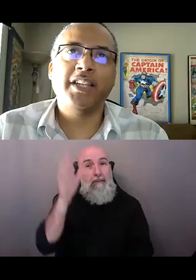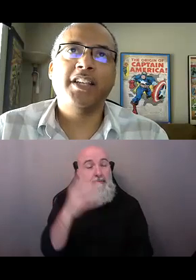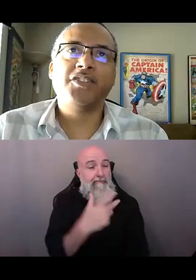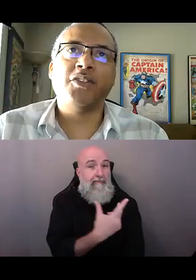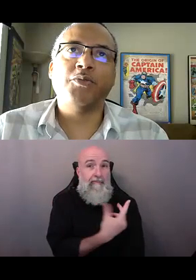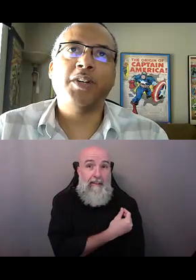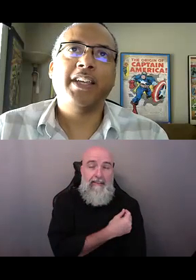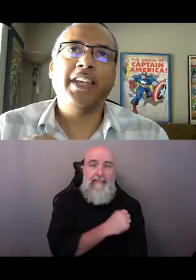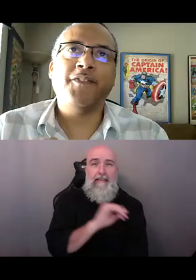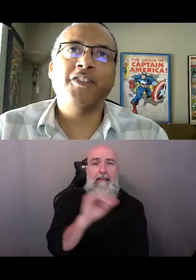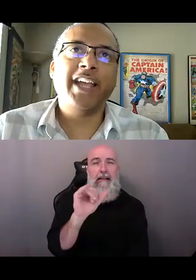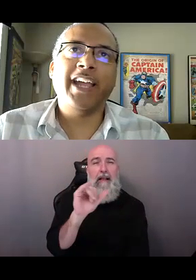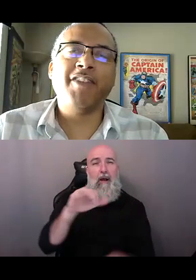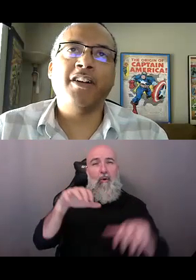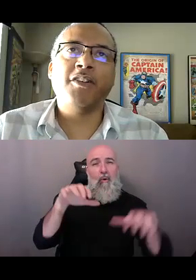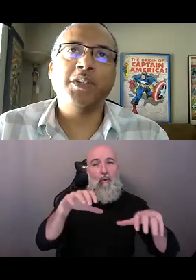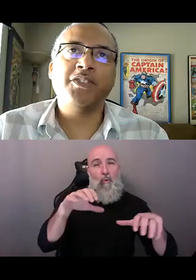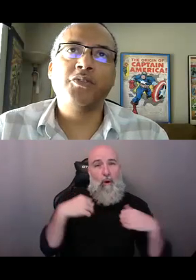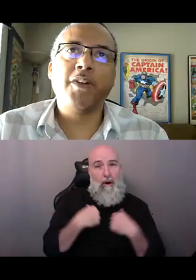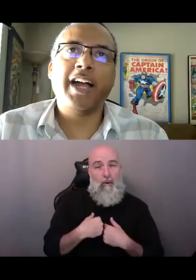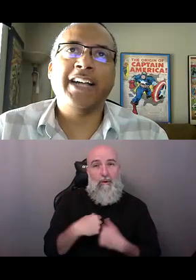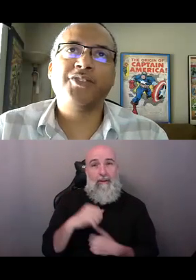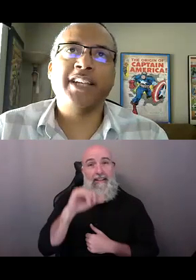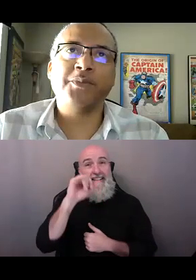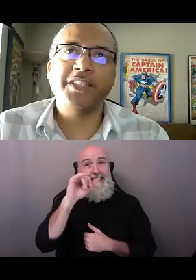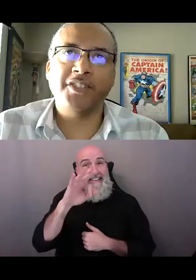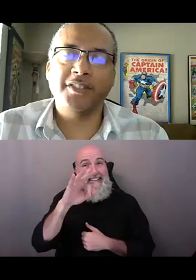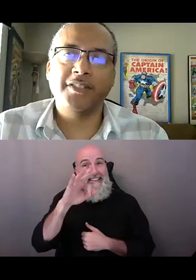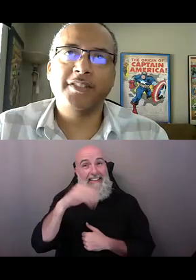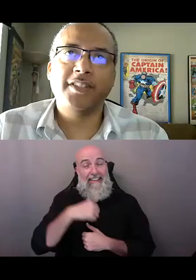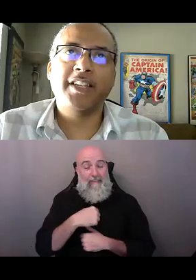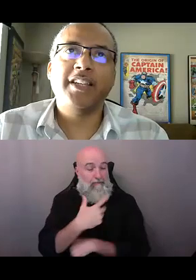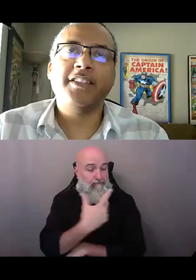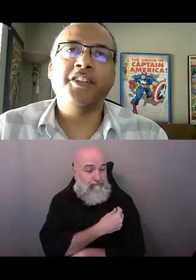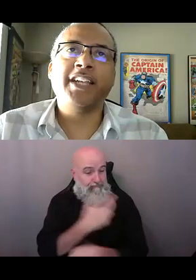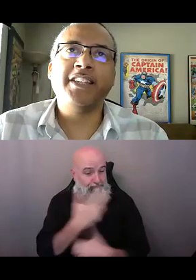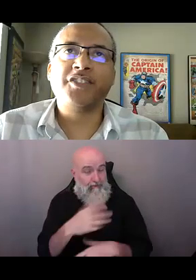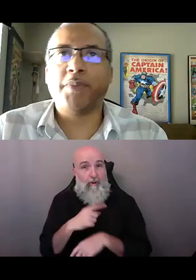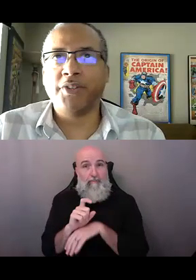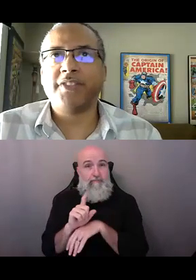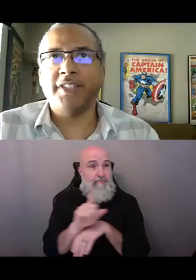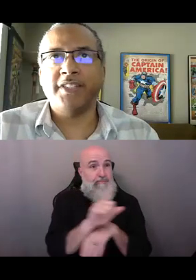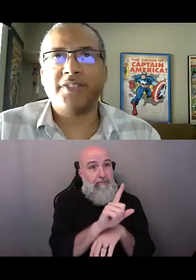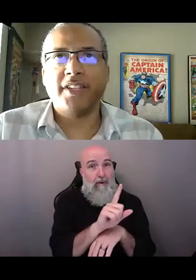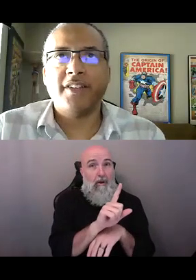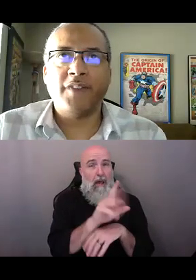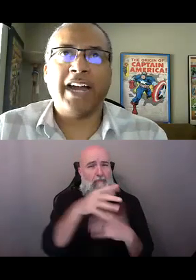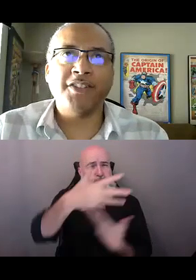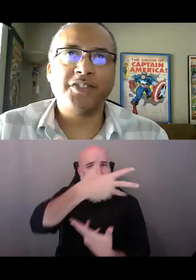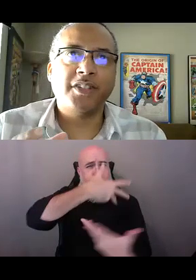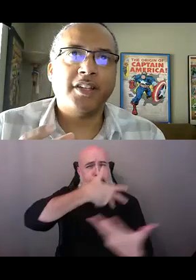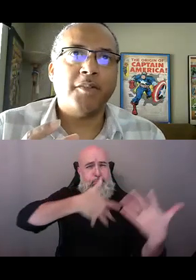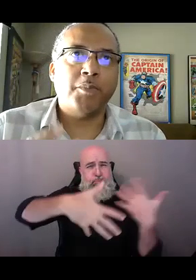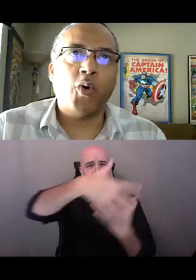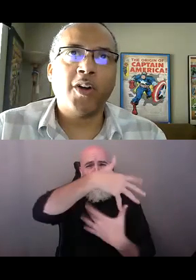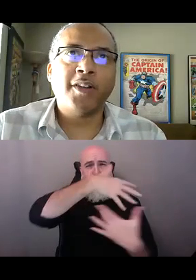raincoat. So if you're in an area with super high transmission, then you're getting exposed to this